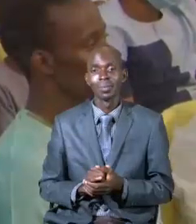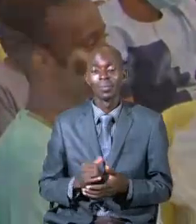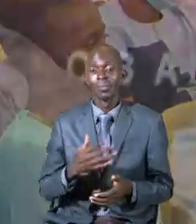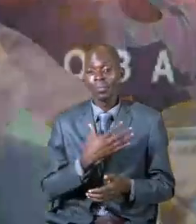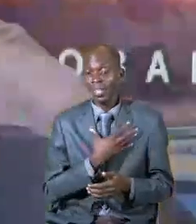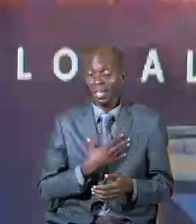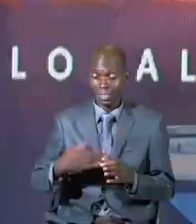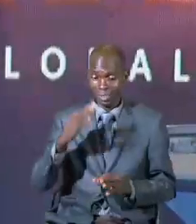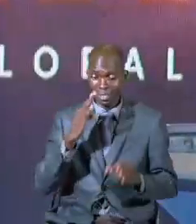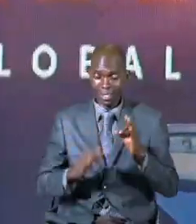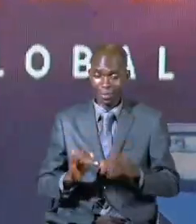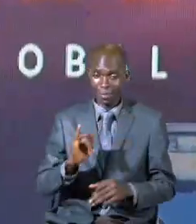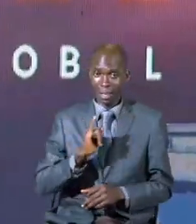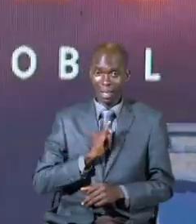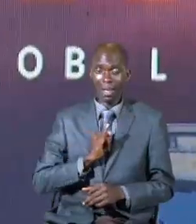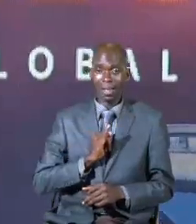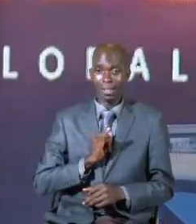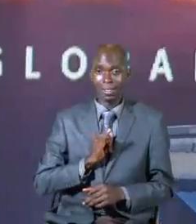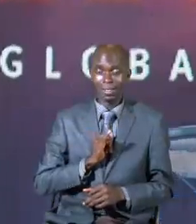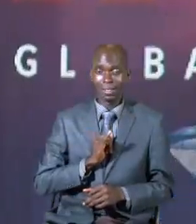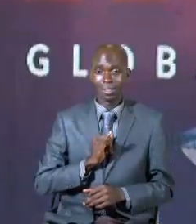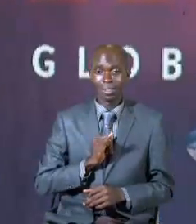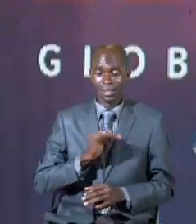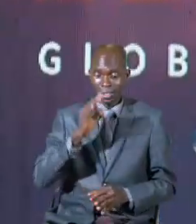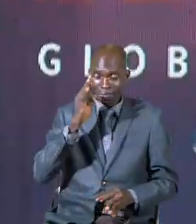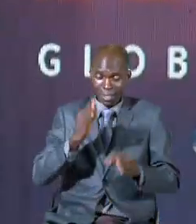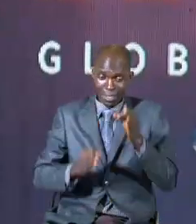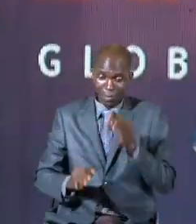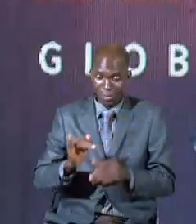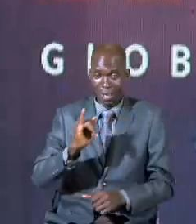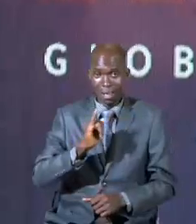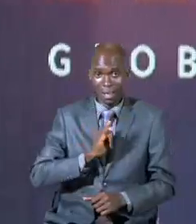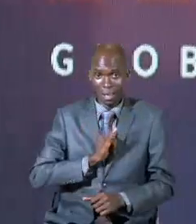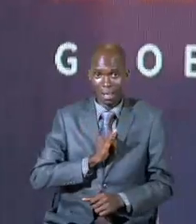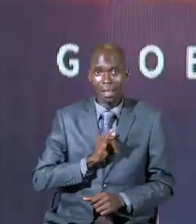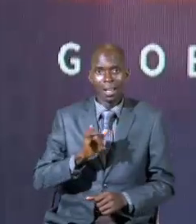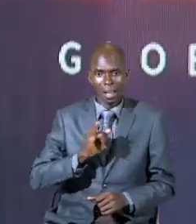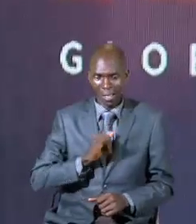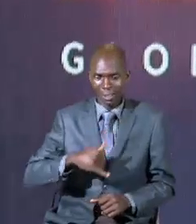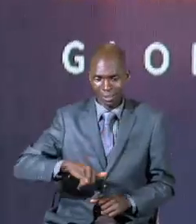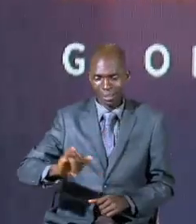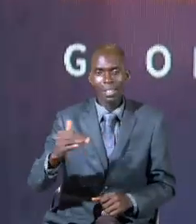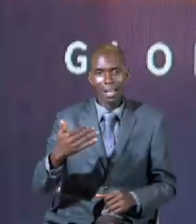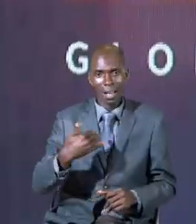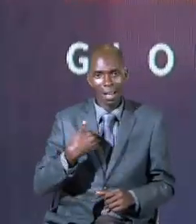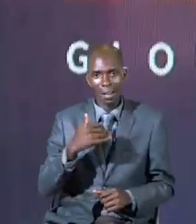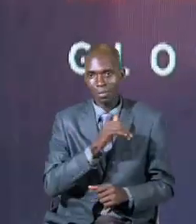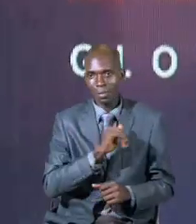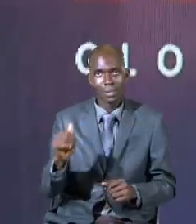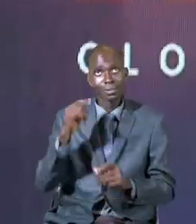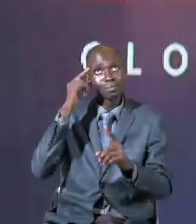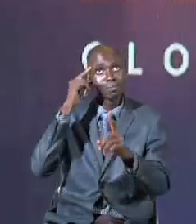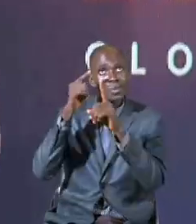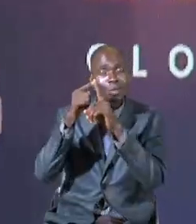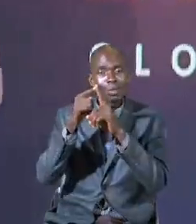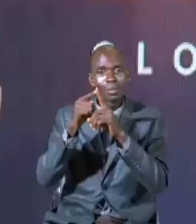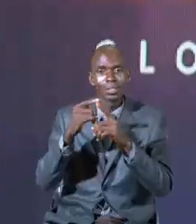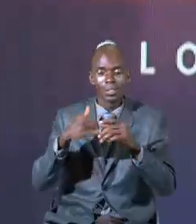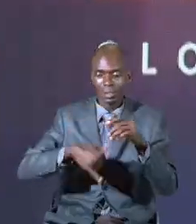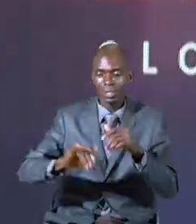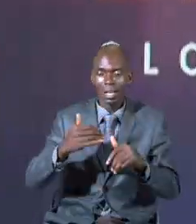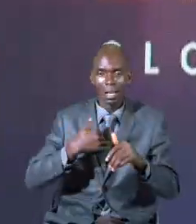here, if I still have a goal, I still have vision, I still have a mountain to climb, I still